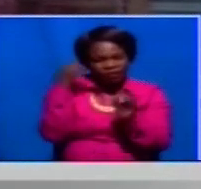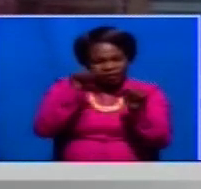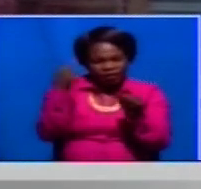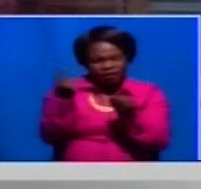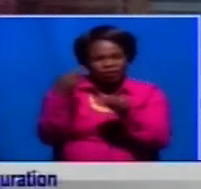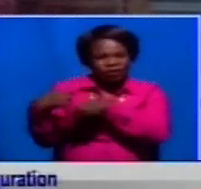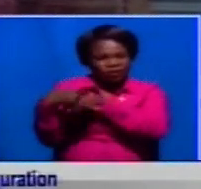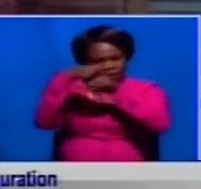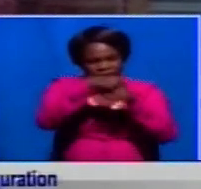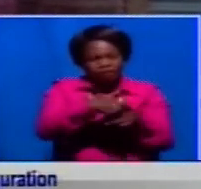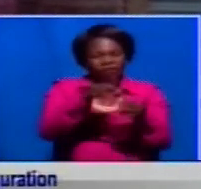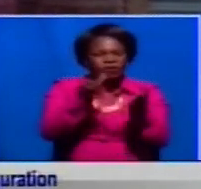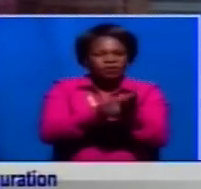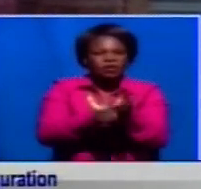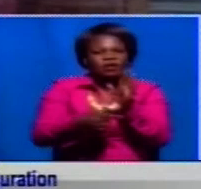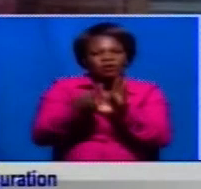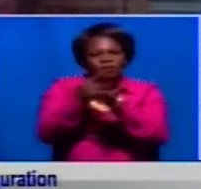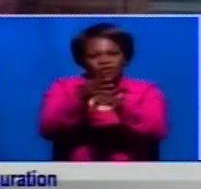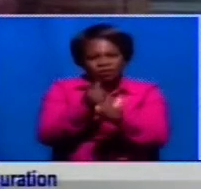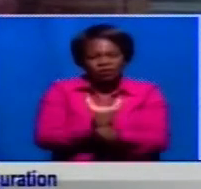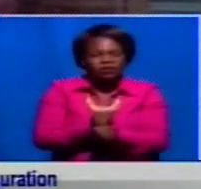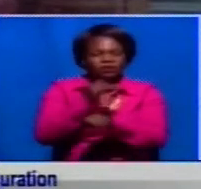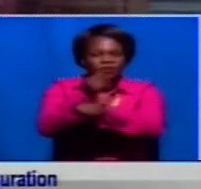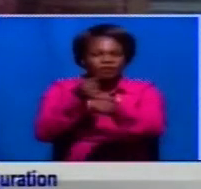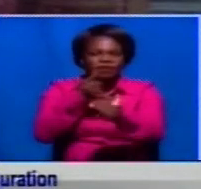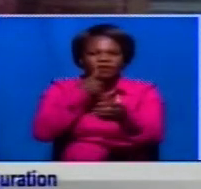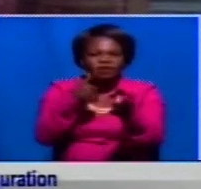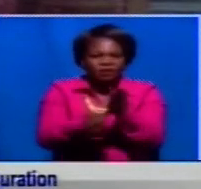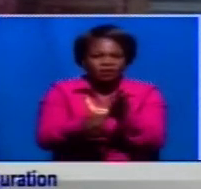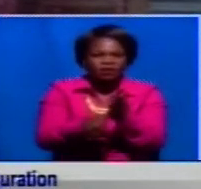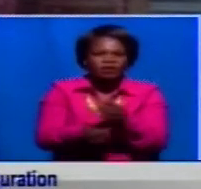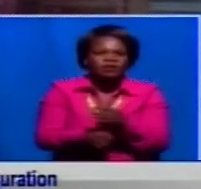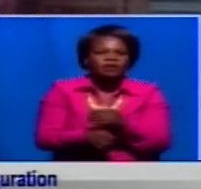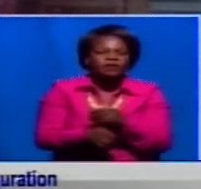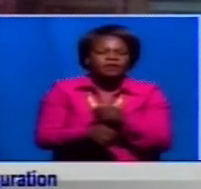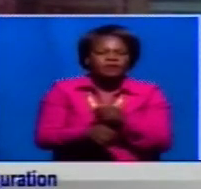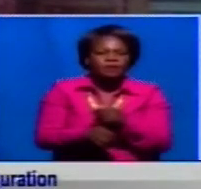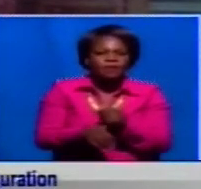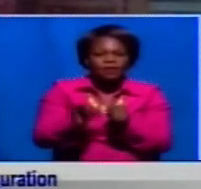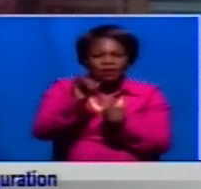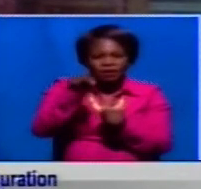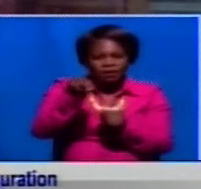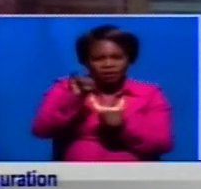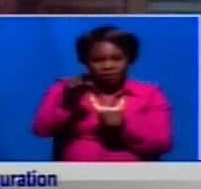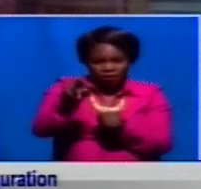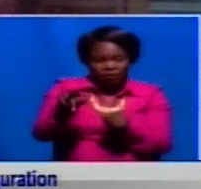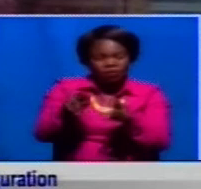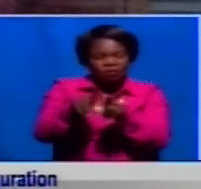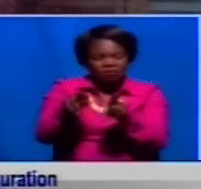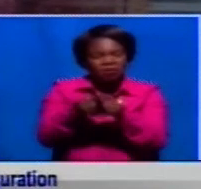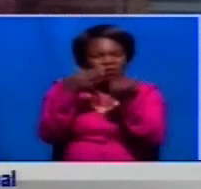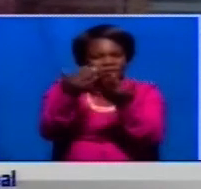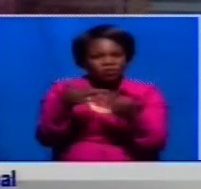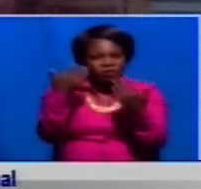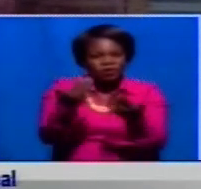once they receive an official invitation. United National Independence Party says the party leadership is waiting for